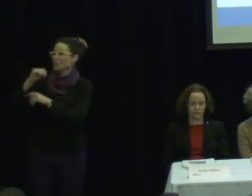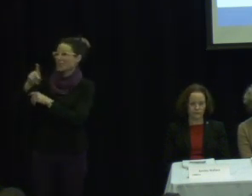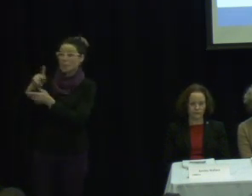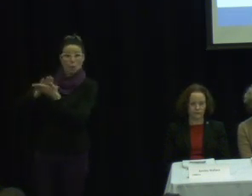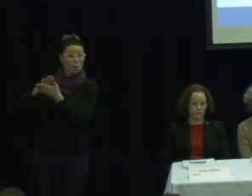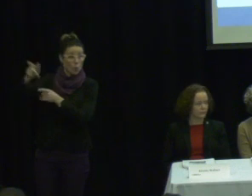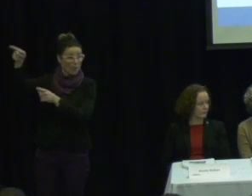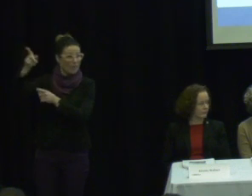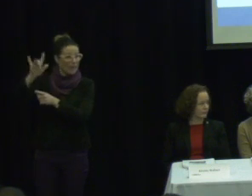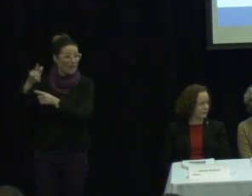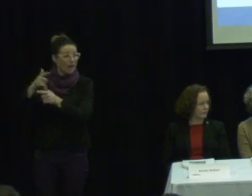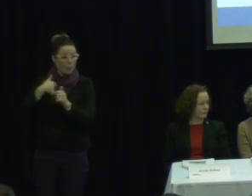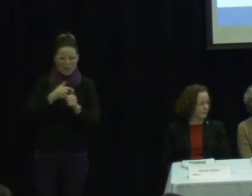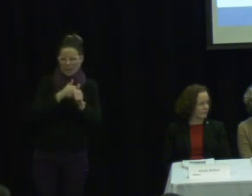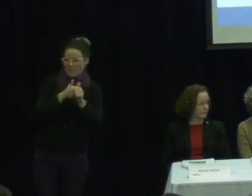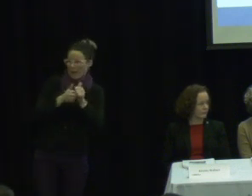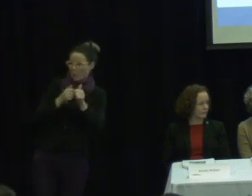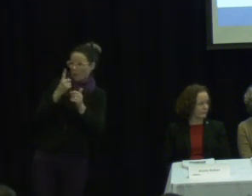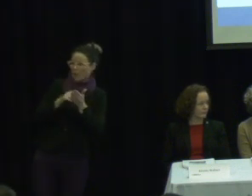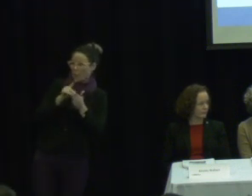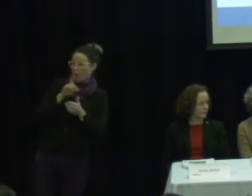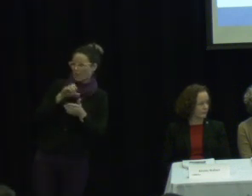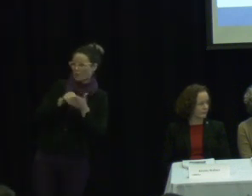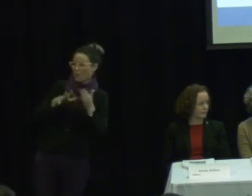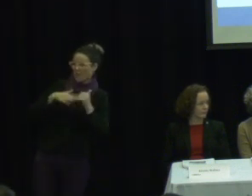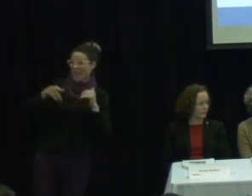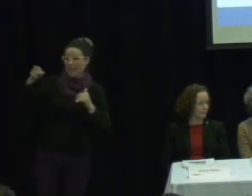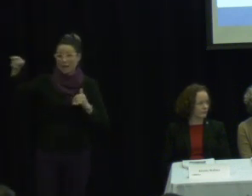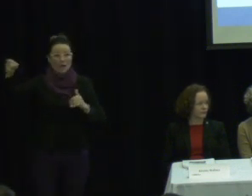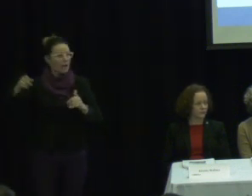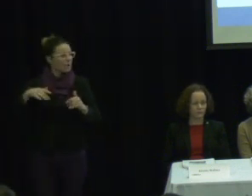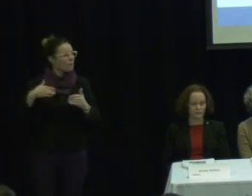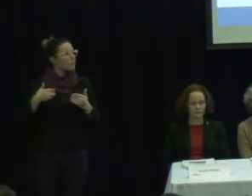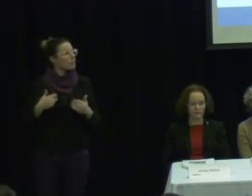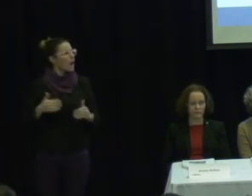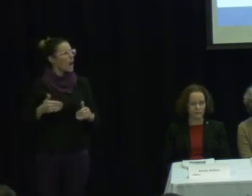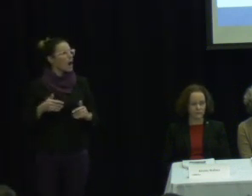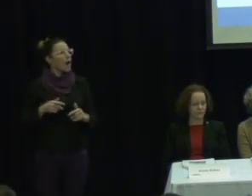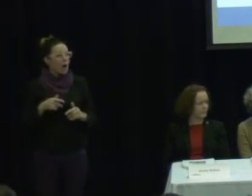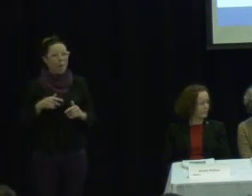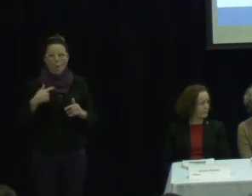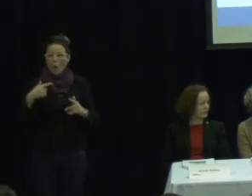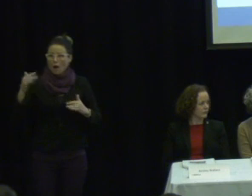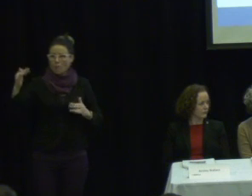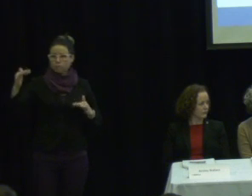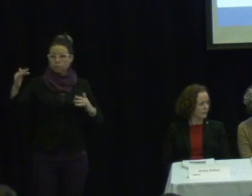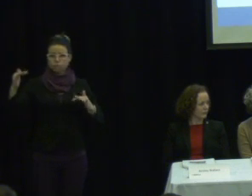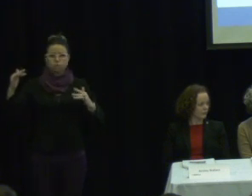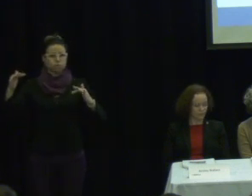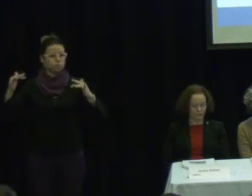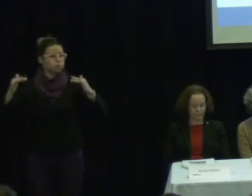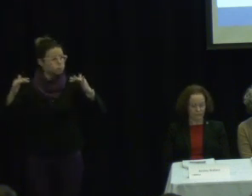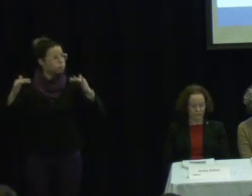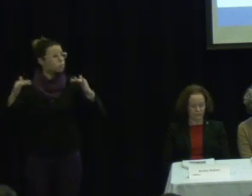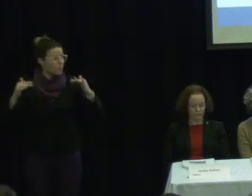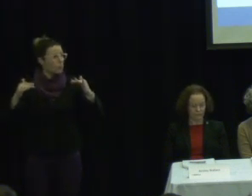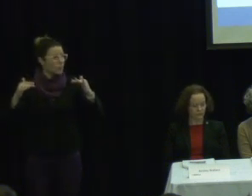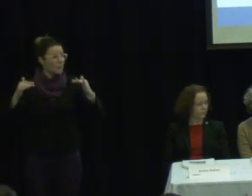where we're located, that's a powerful story for us to start telling and to develop and build on more than we should. And if we